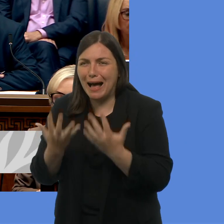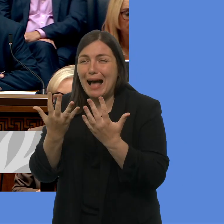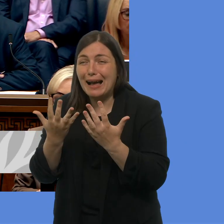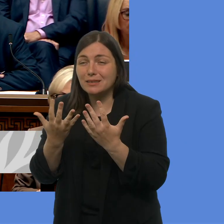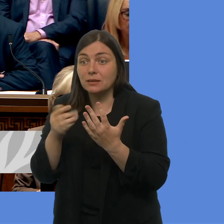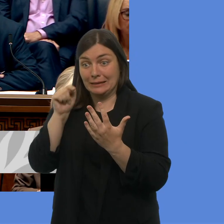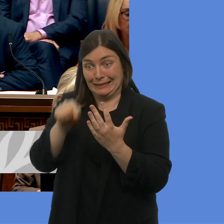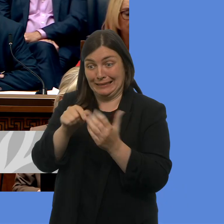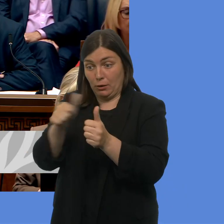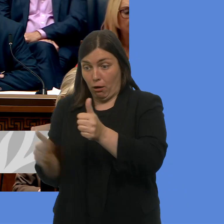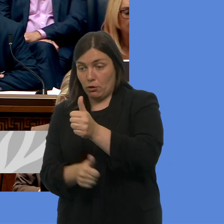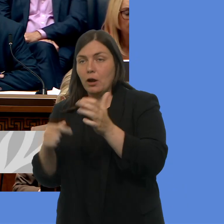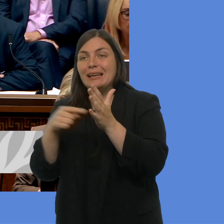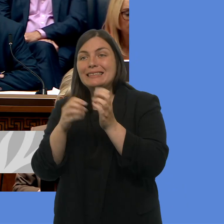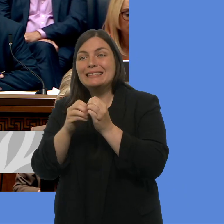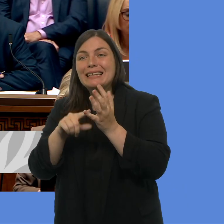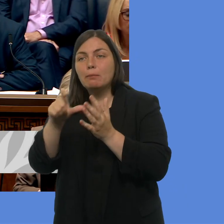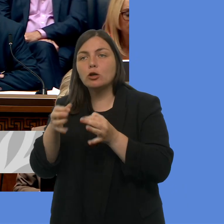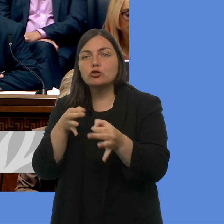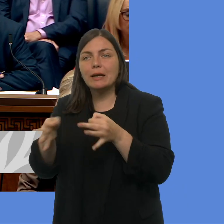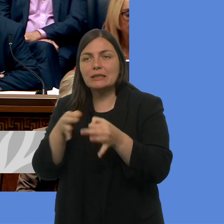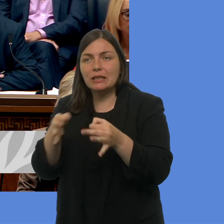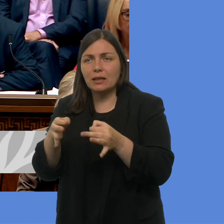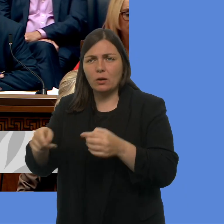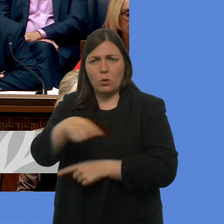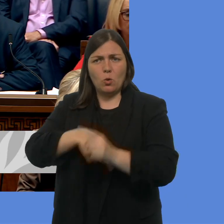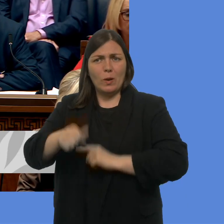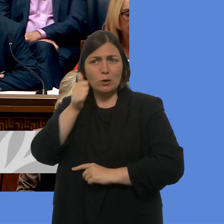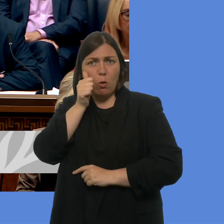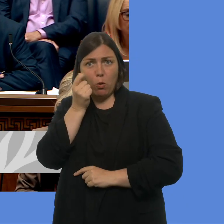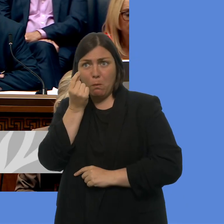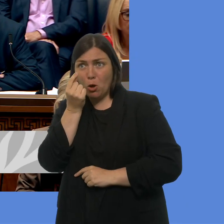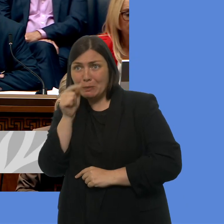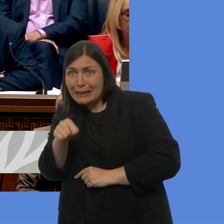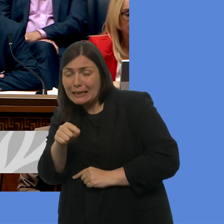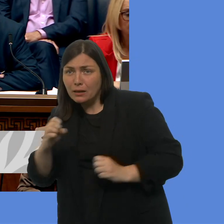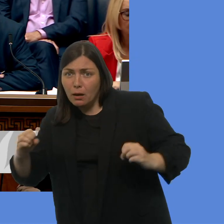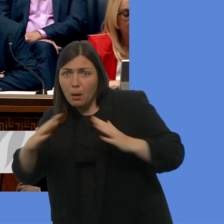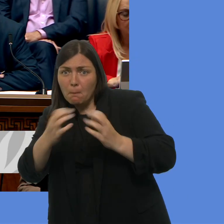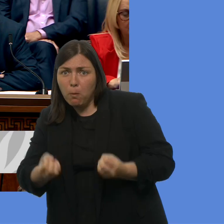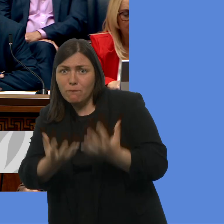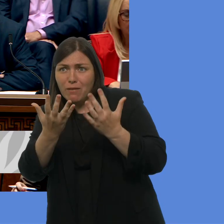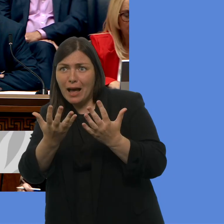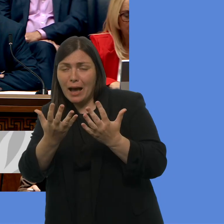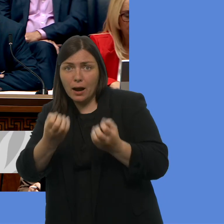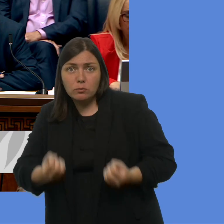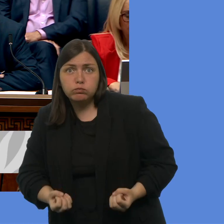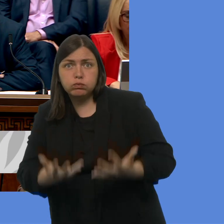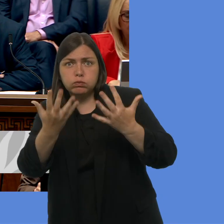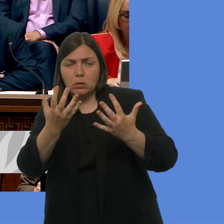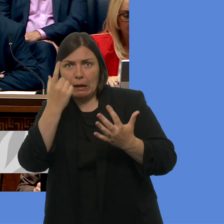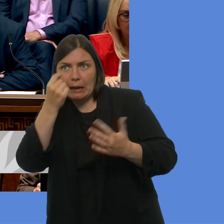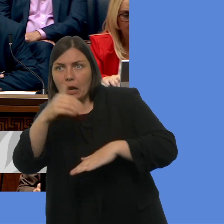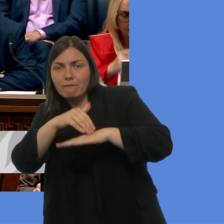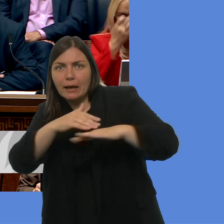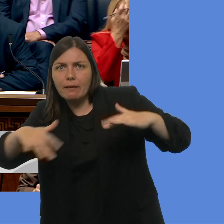with officials. We recognise and understand the potential for bonfires to have environmental implications alongside health and safety concerns, and we